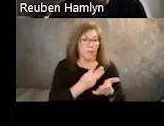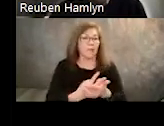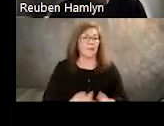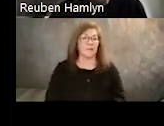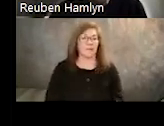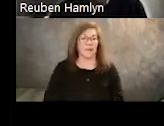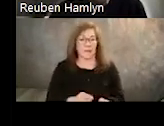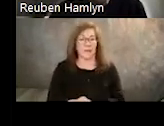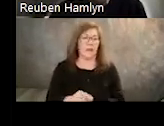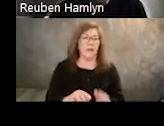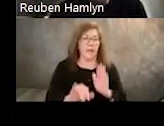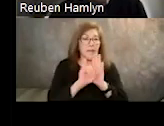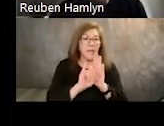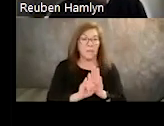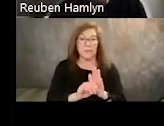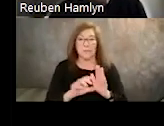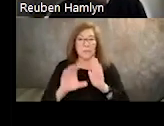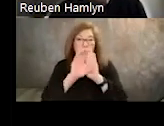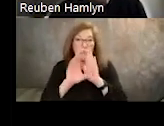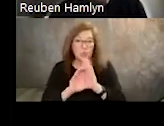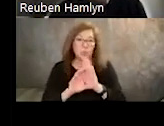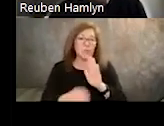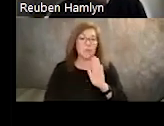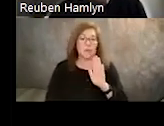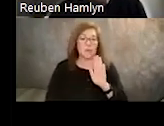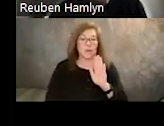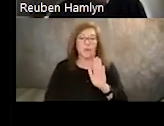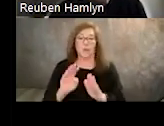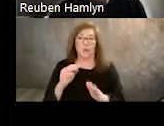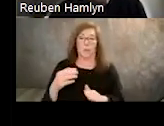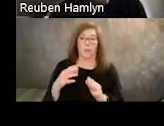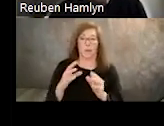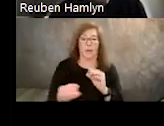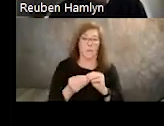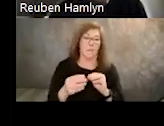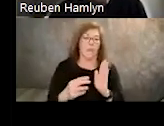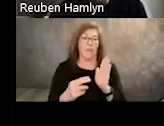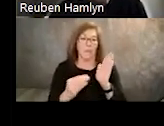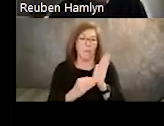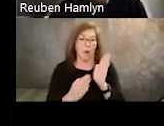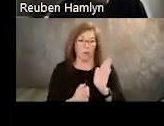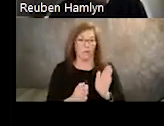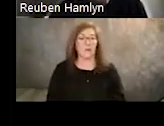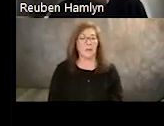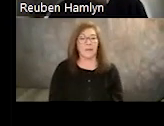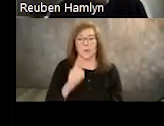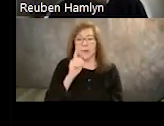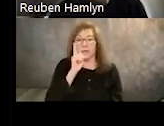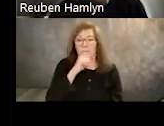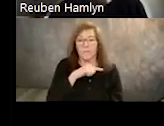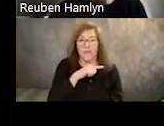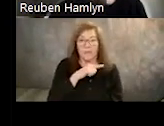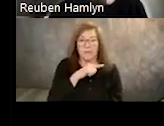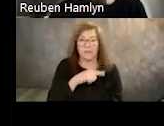reference images to the model. So we use a tool that is called Deepfakes Web.